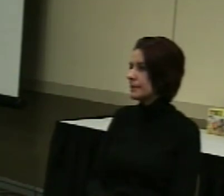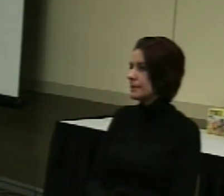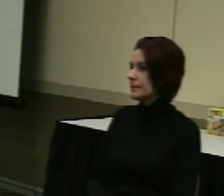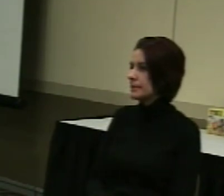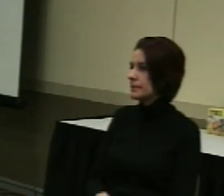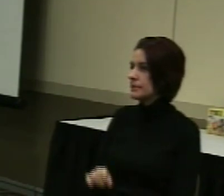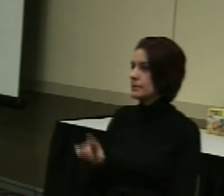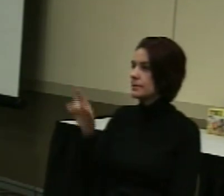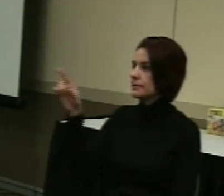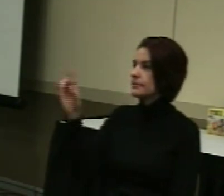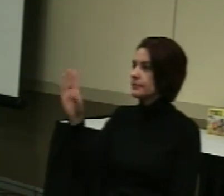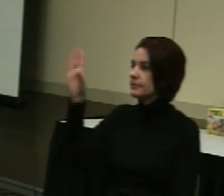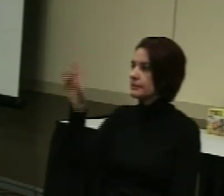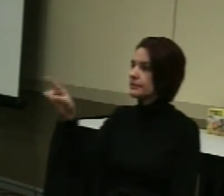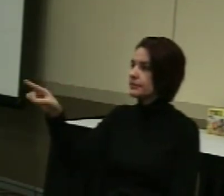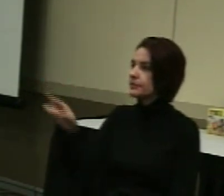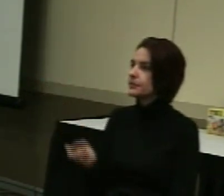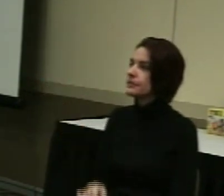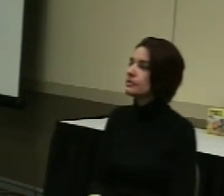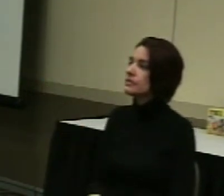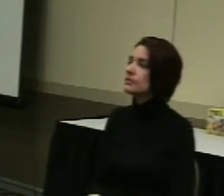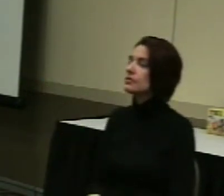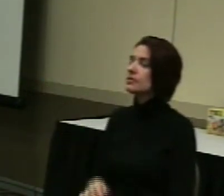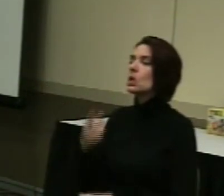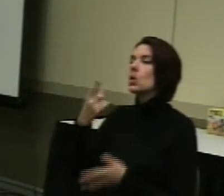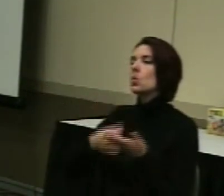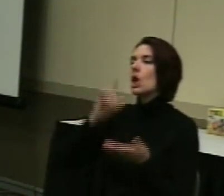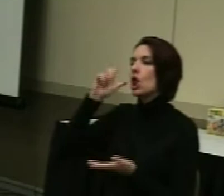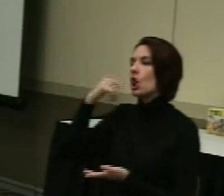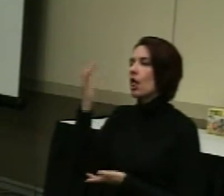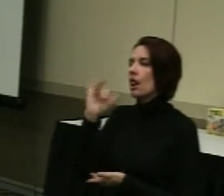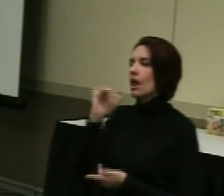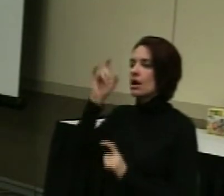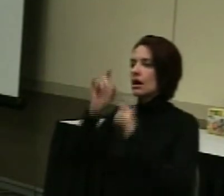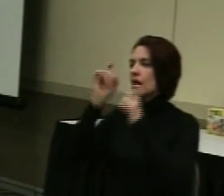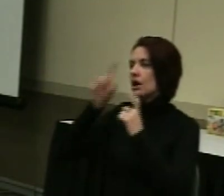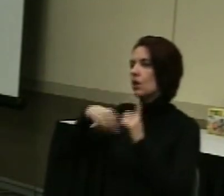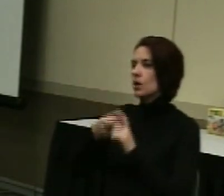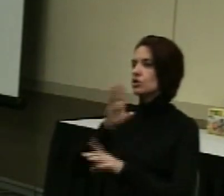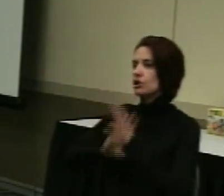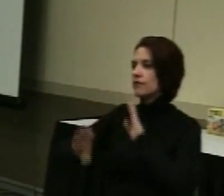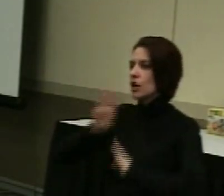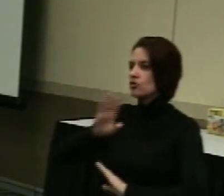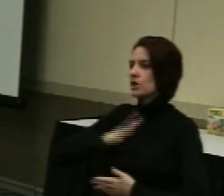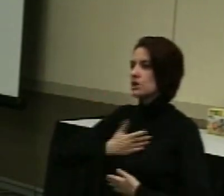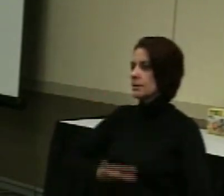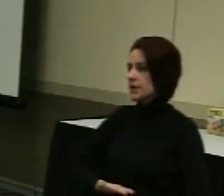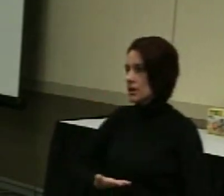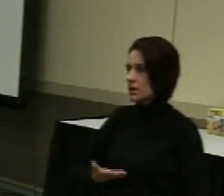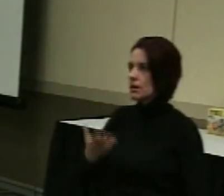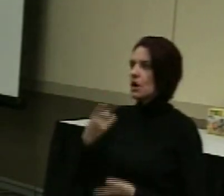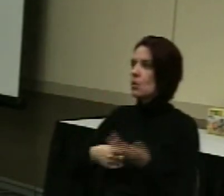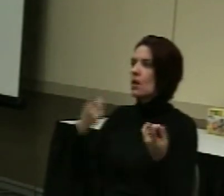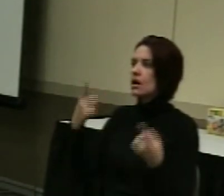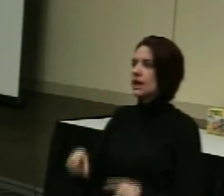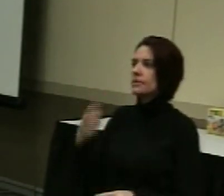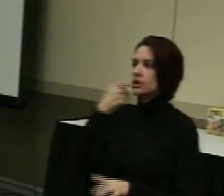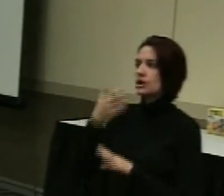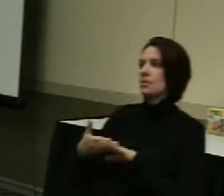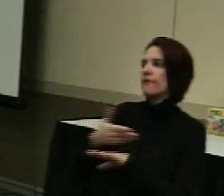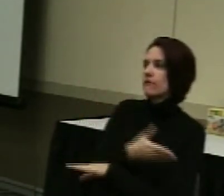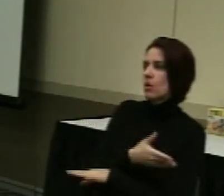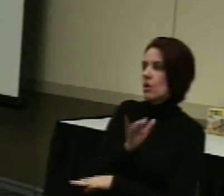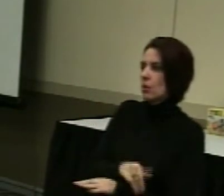Yes? What does it look like when she's frustrated and upset and angry, and what's happening right before she does those